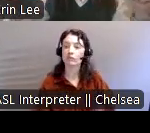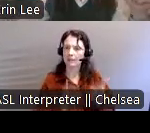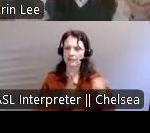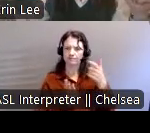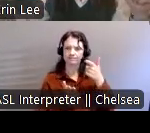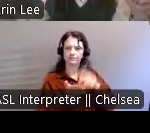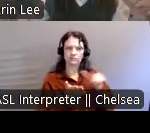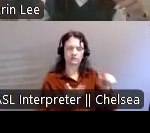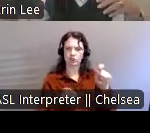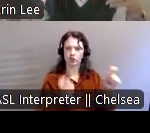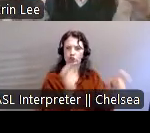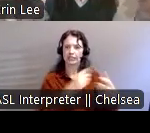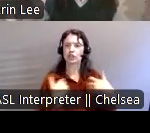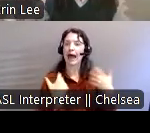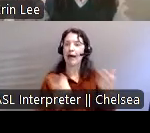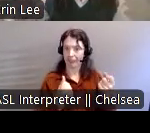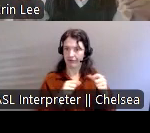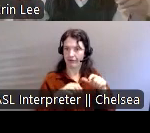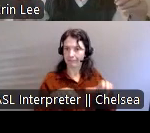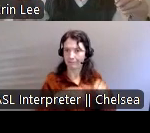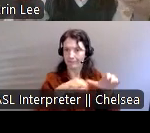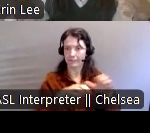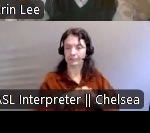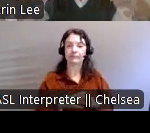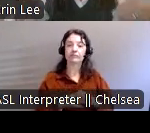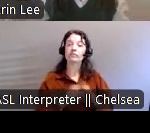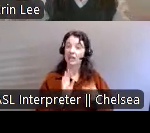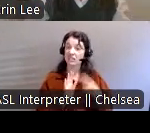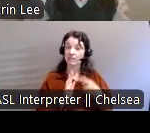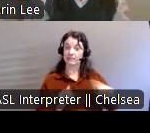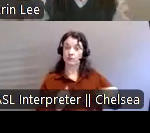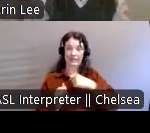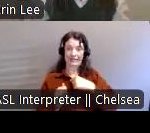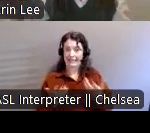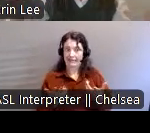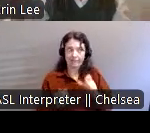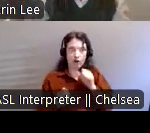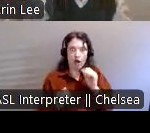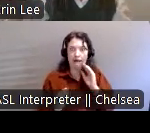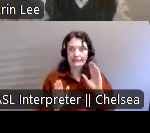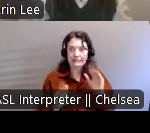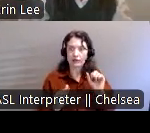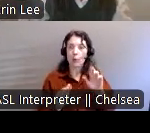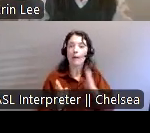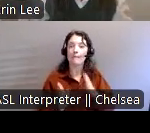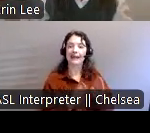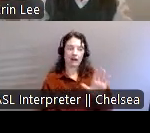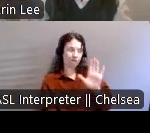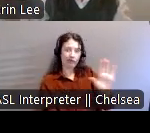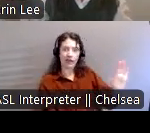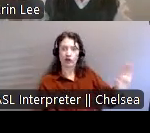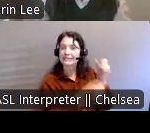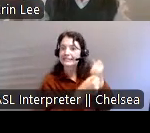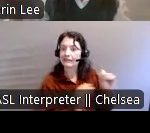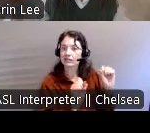connected to health. Often we underestimate and we don't plan around people's safety as it relates to